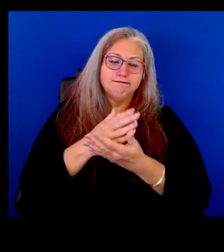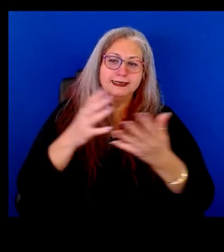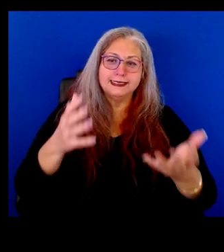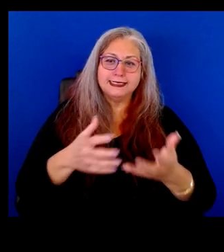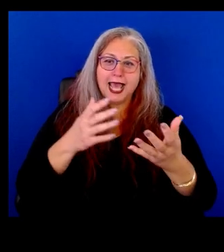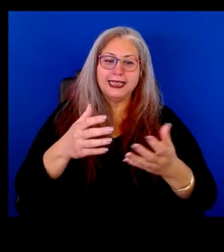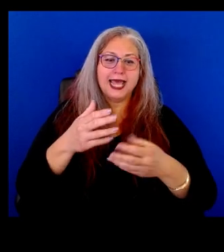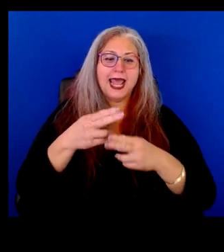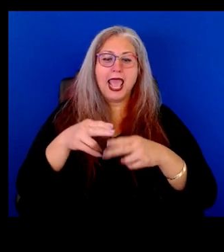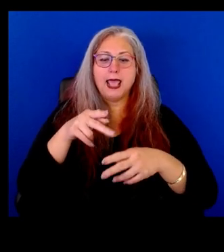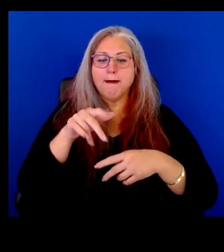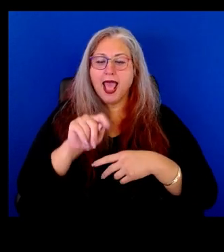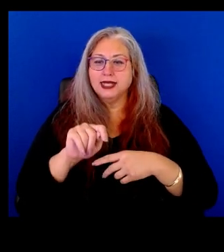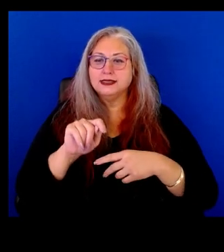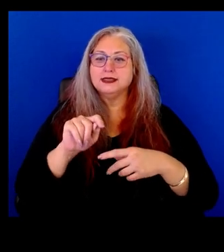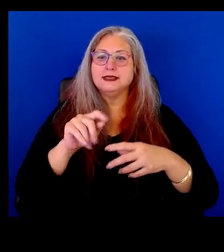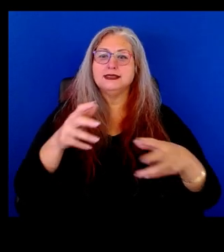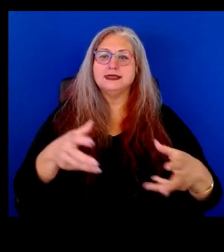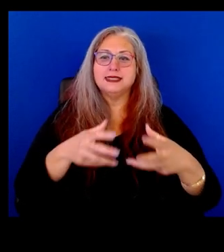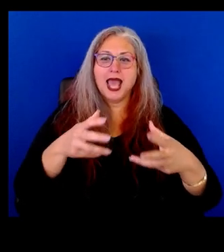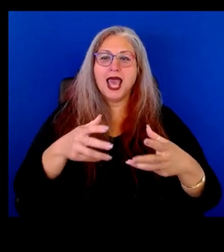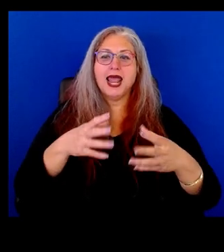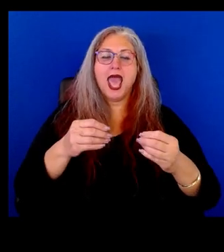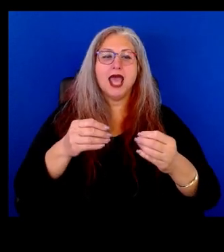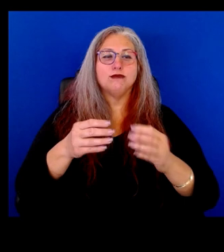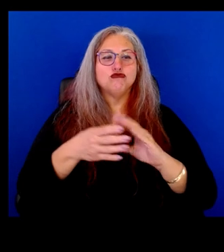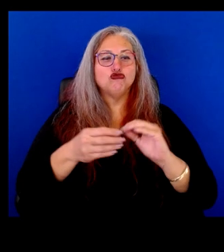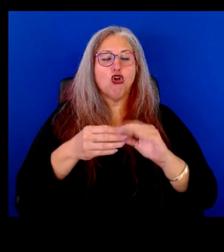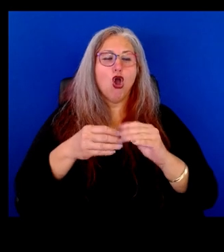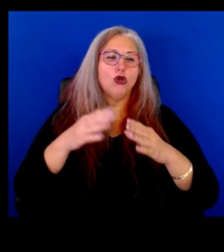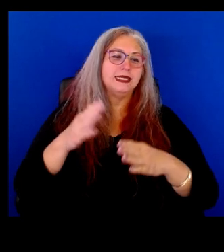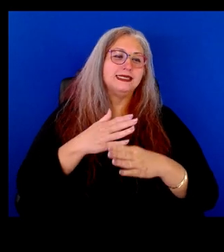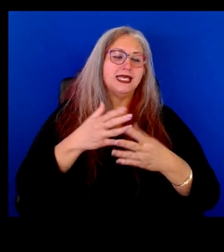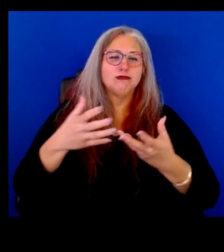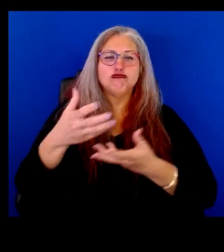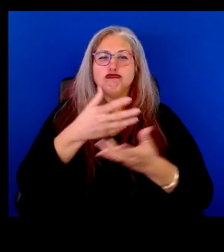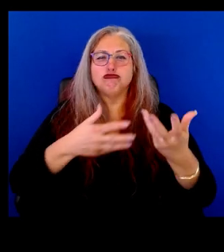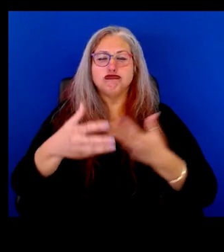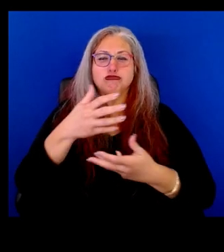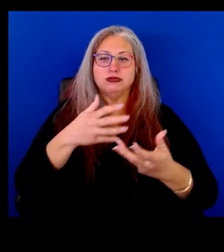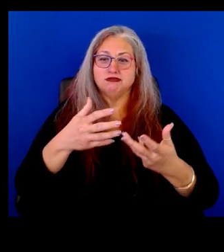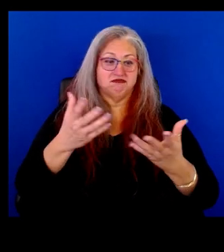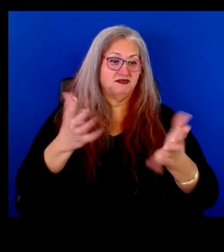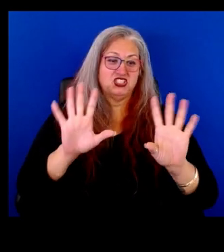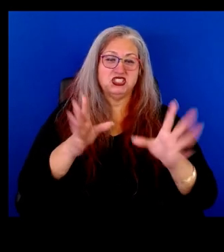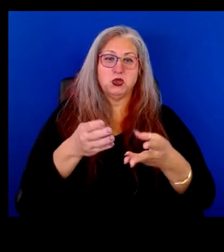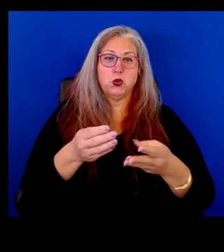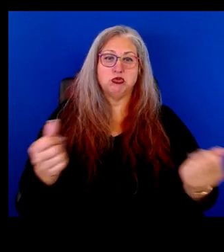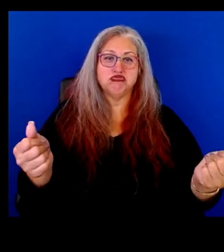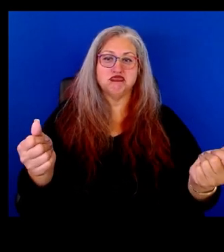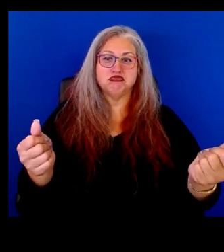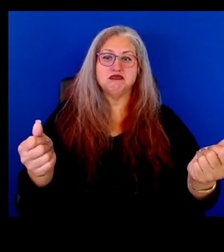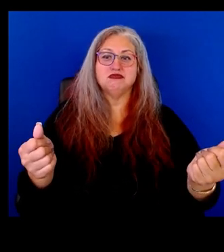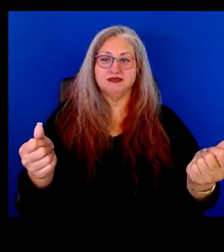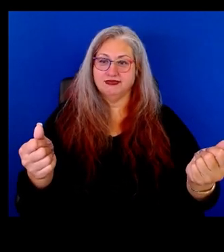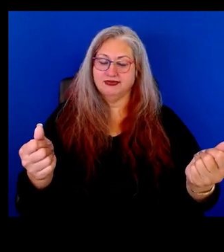salads, eggplant salads, and just tell stories, sing together. All of that is gone,